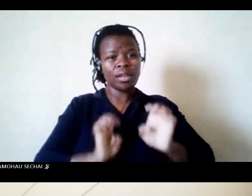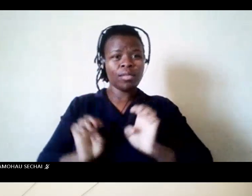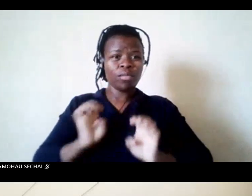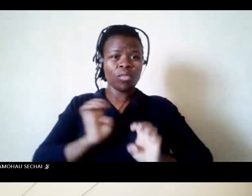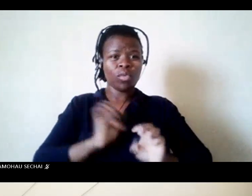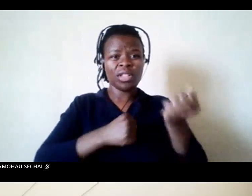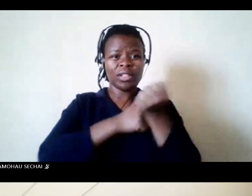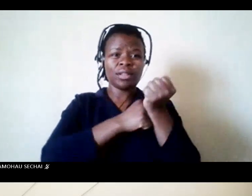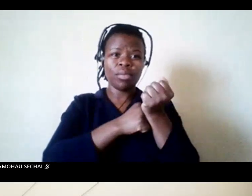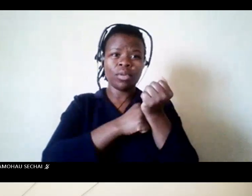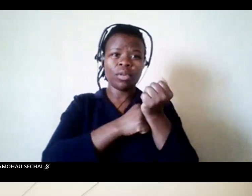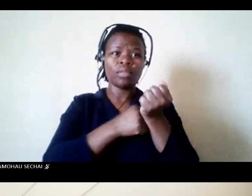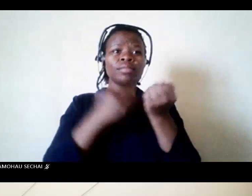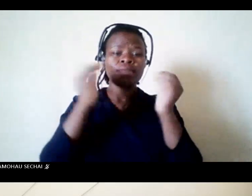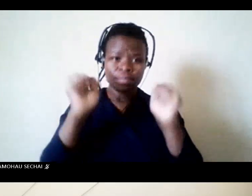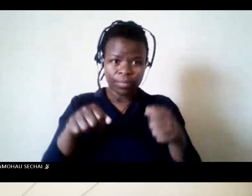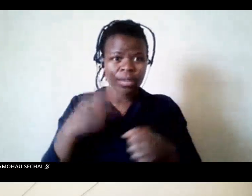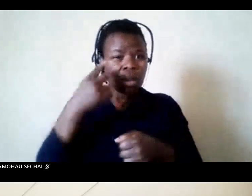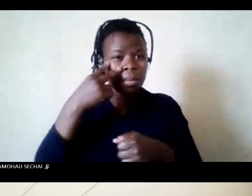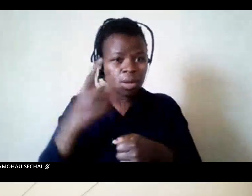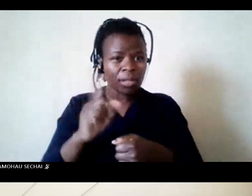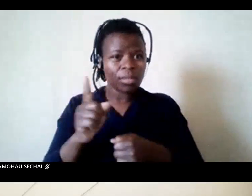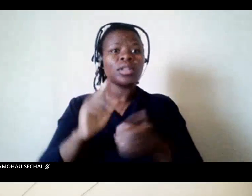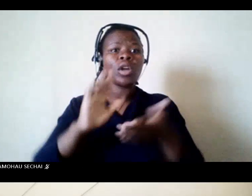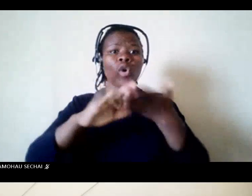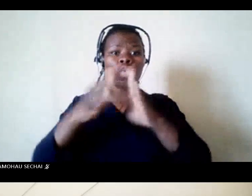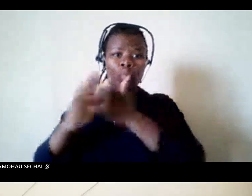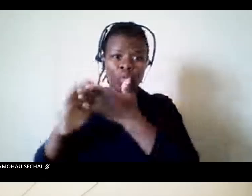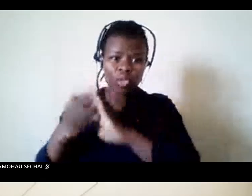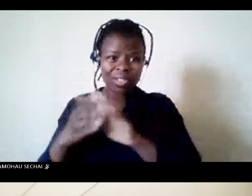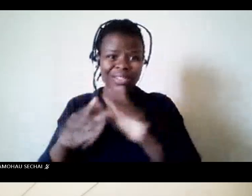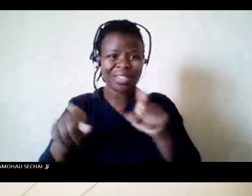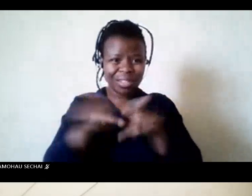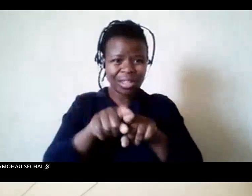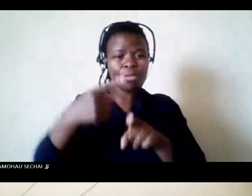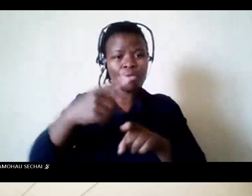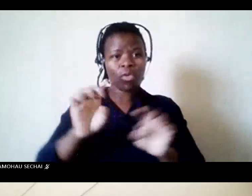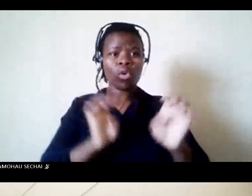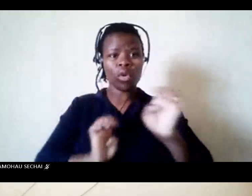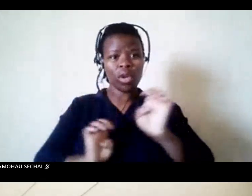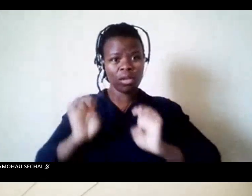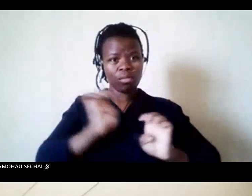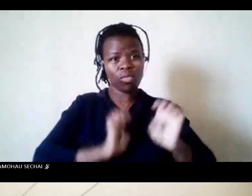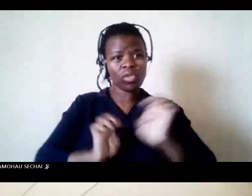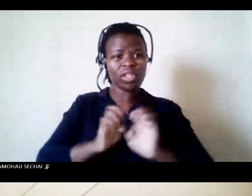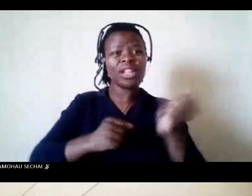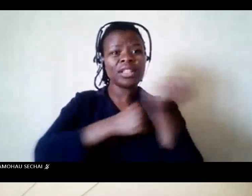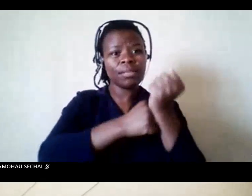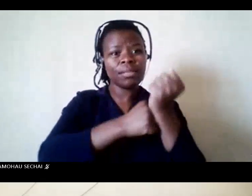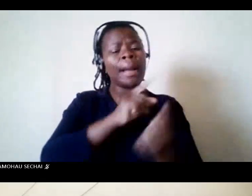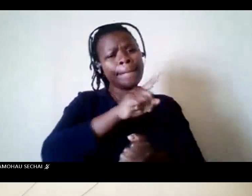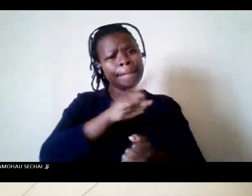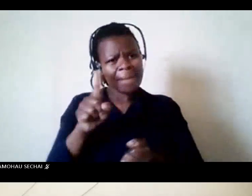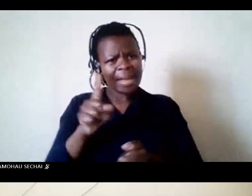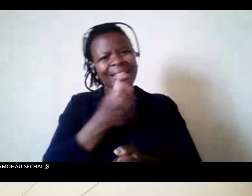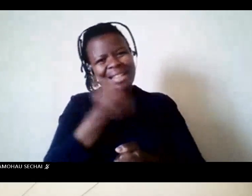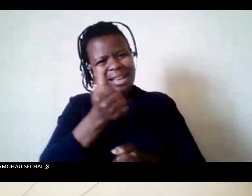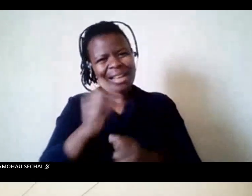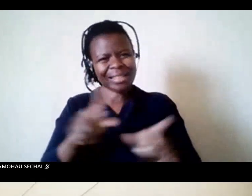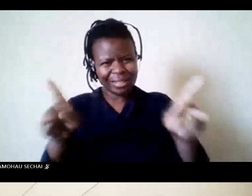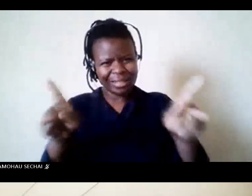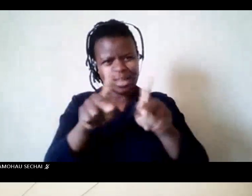thing, they looked to their communities as well for emotional support. But in regards to other types of support